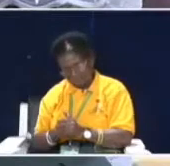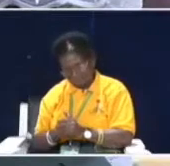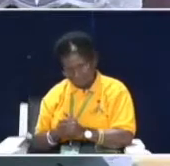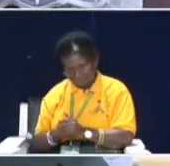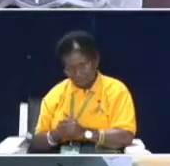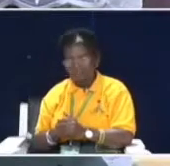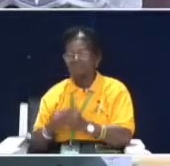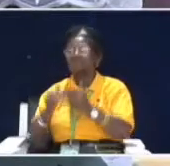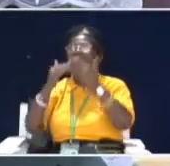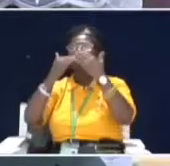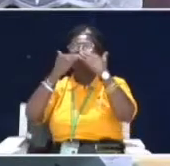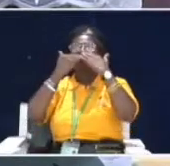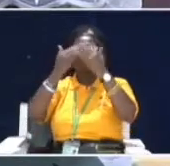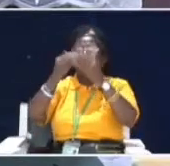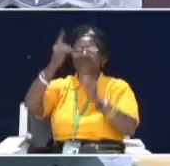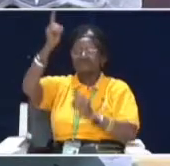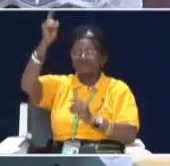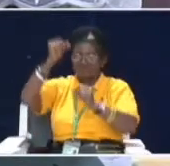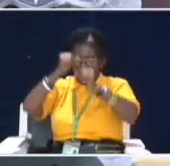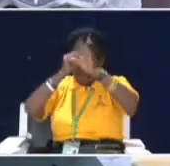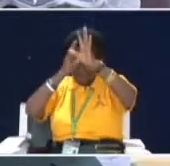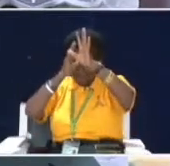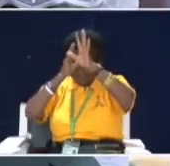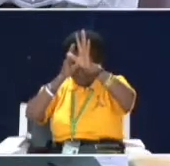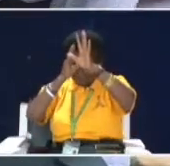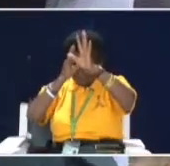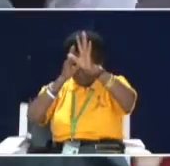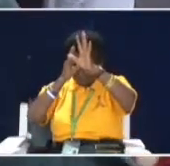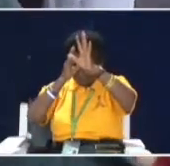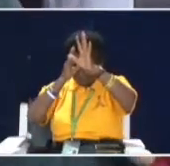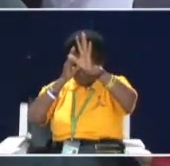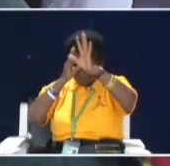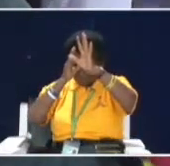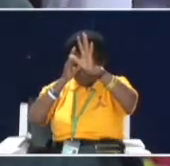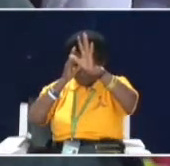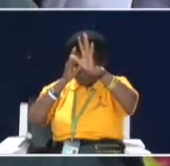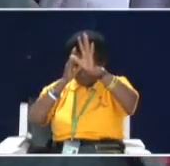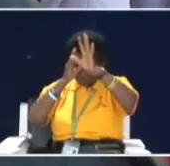amen. Thank you, Father. Bye-bye, Shew.